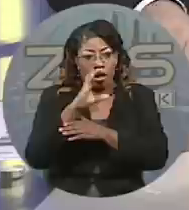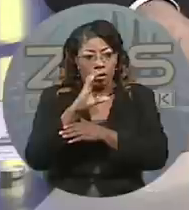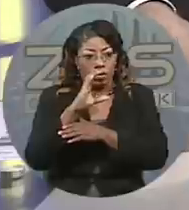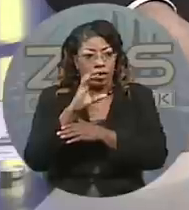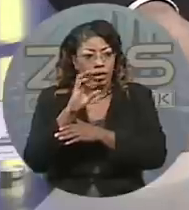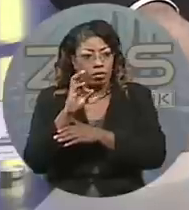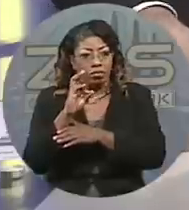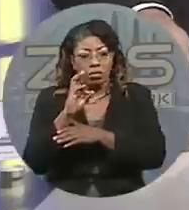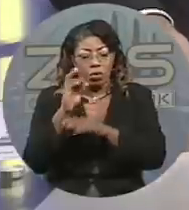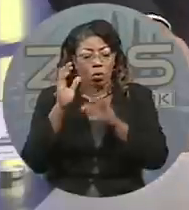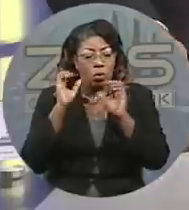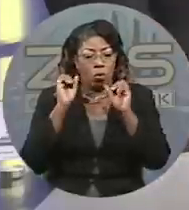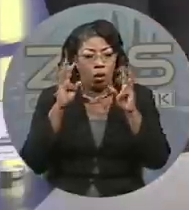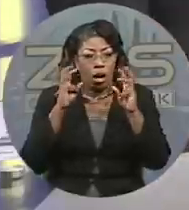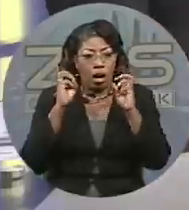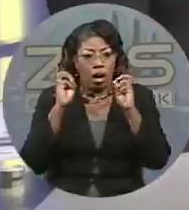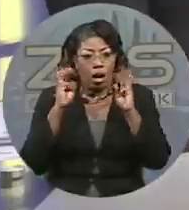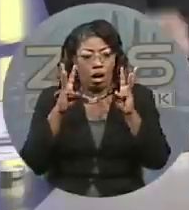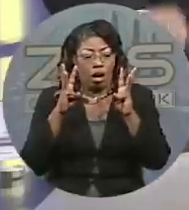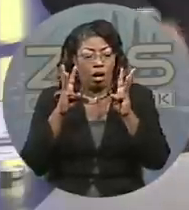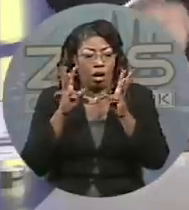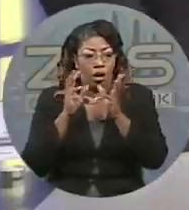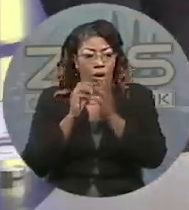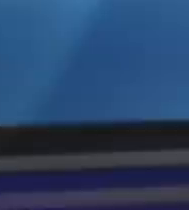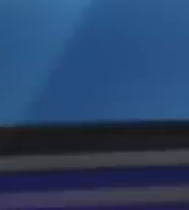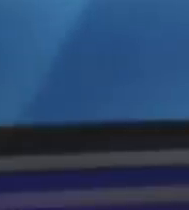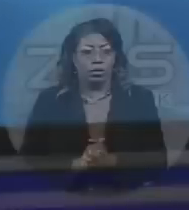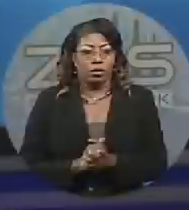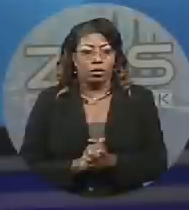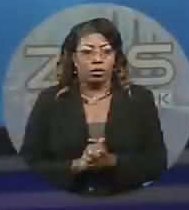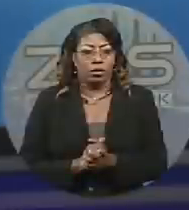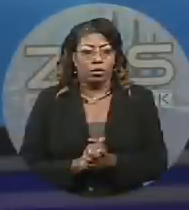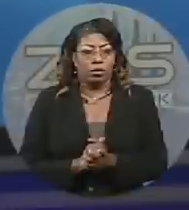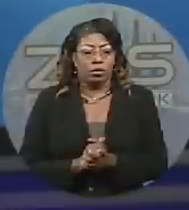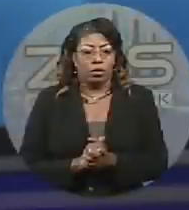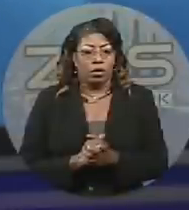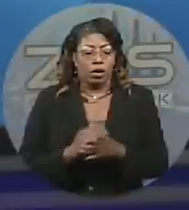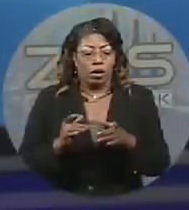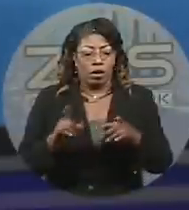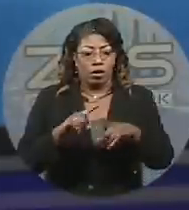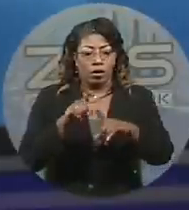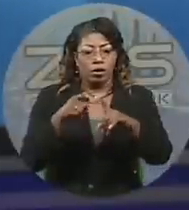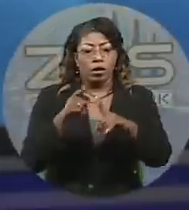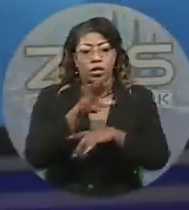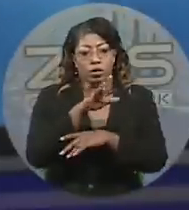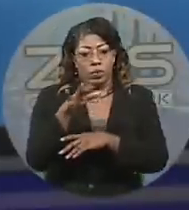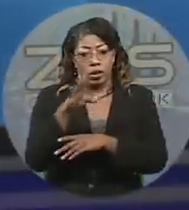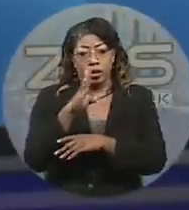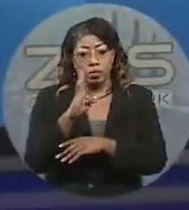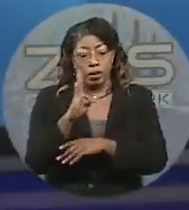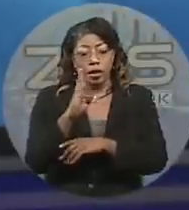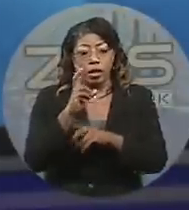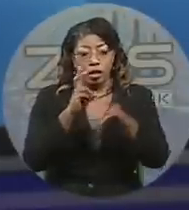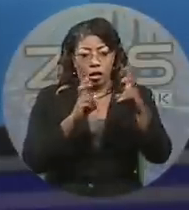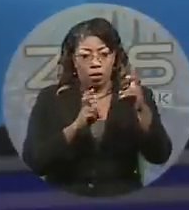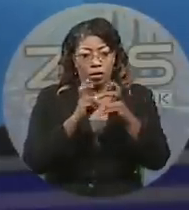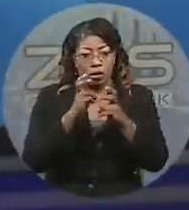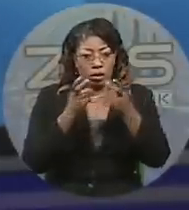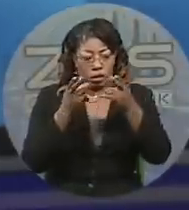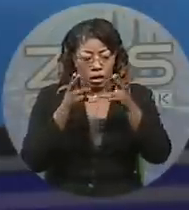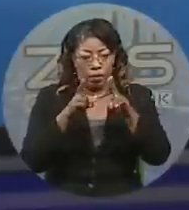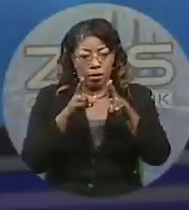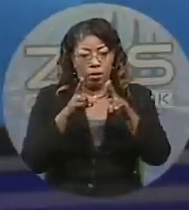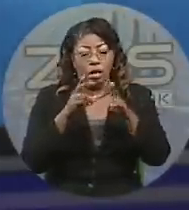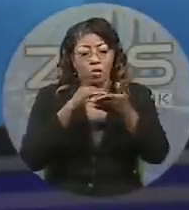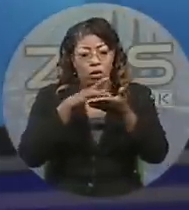107. Mama Edgecombe really rocking that hat, though. She's sure rocking is. That hat hard. As the Spelling Bee competition prepares to get underway, students from the